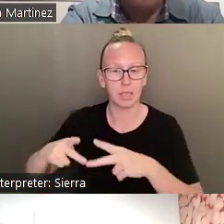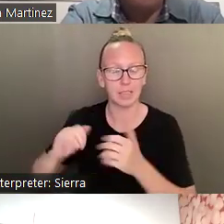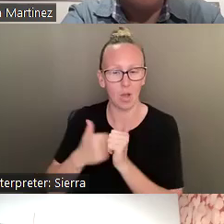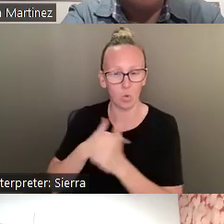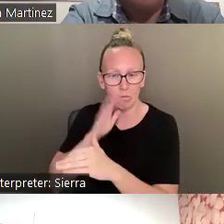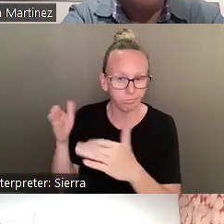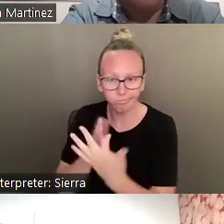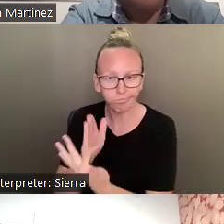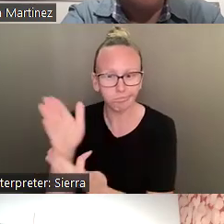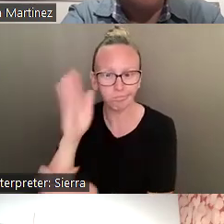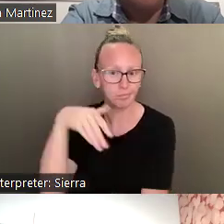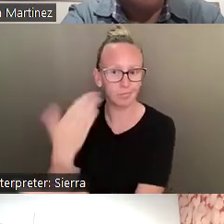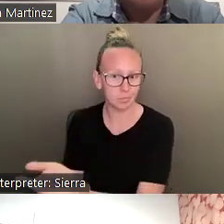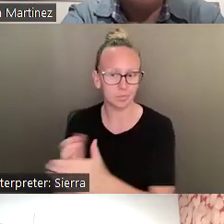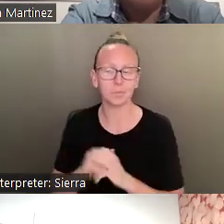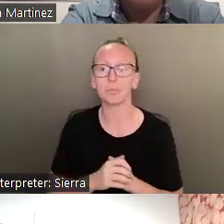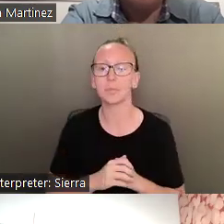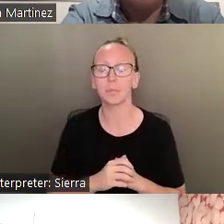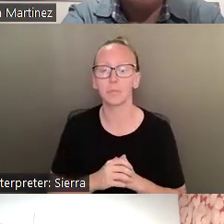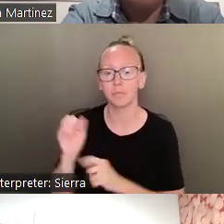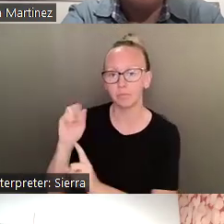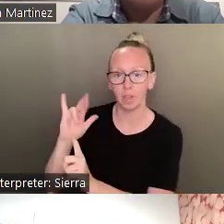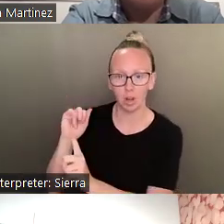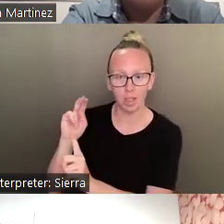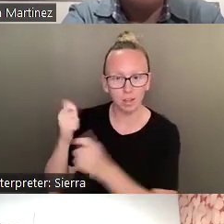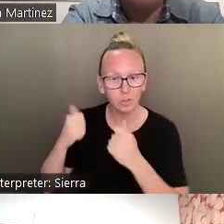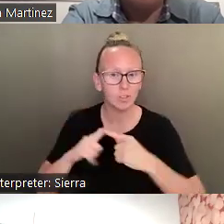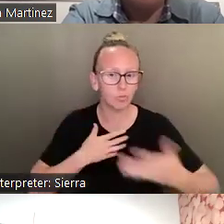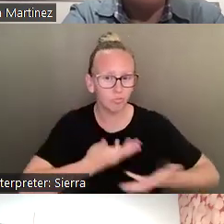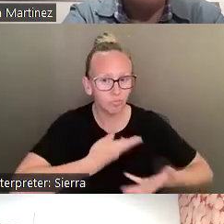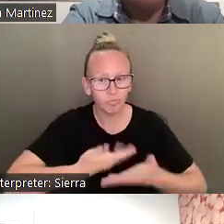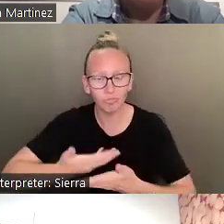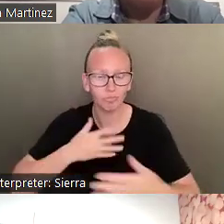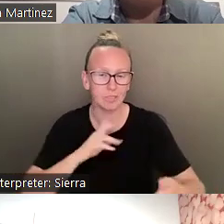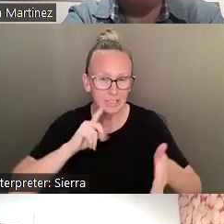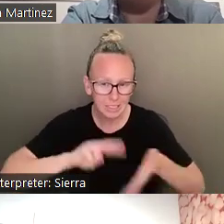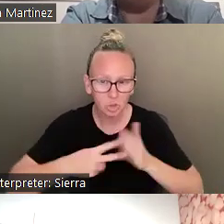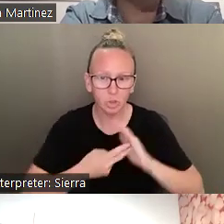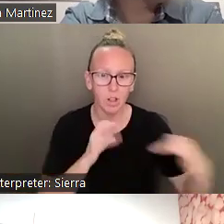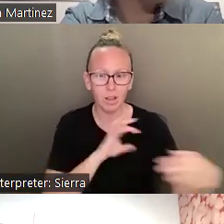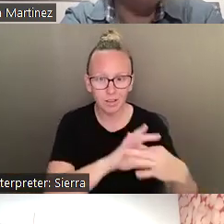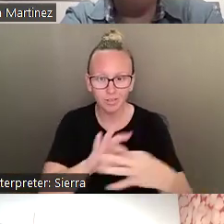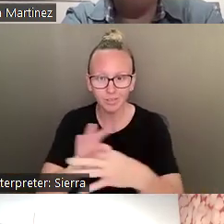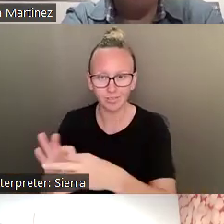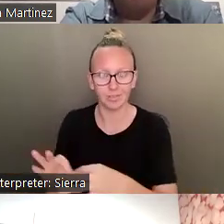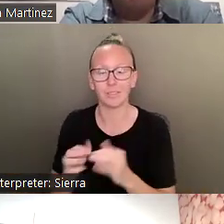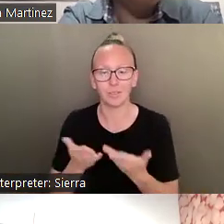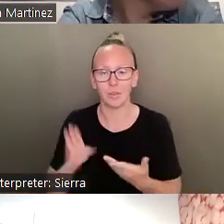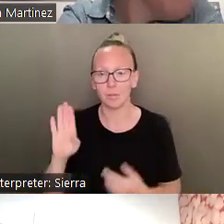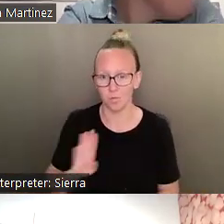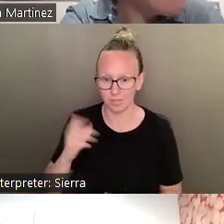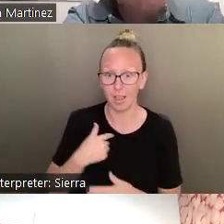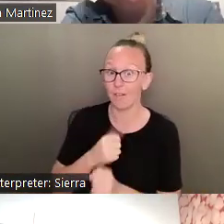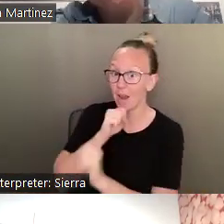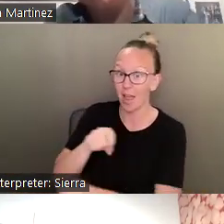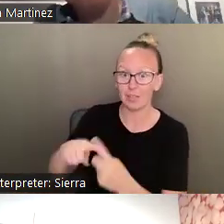Ariana has made intentional connections with people and places here in Boise, and I've loved witnessing them.